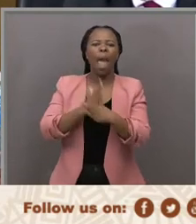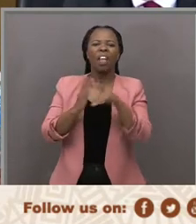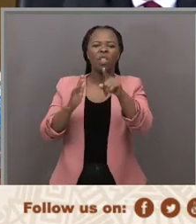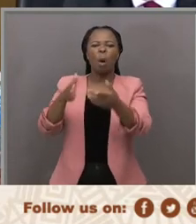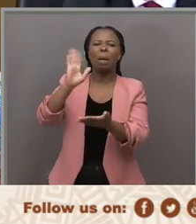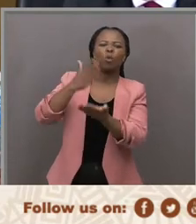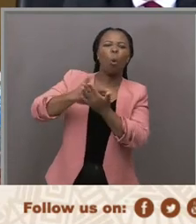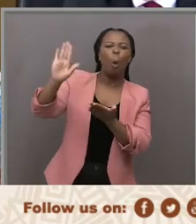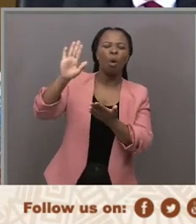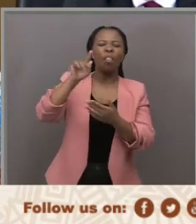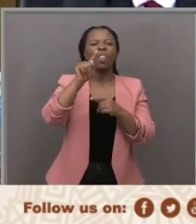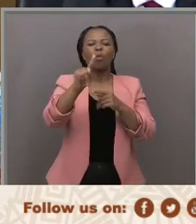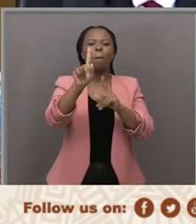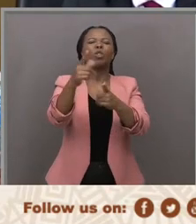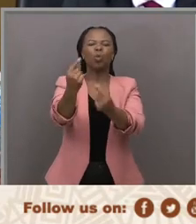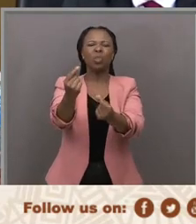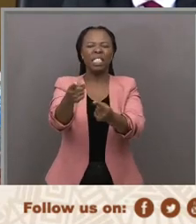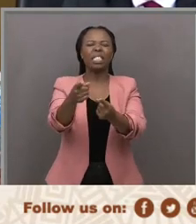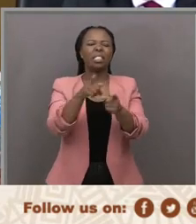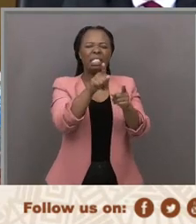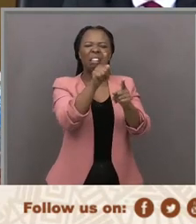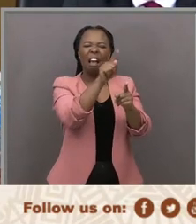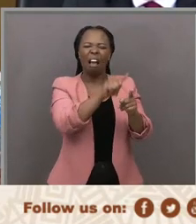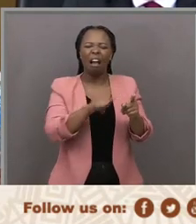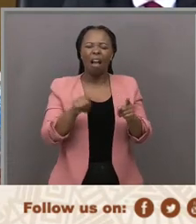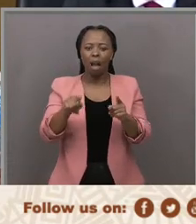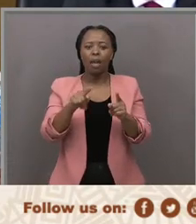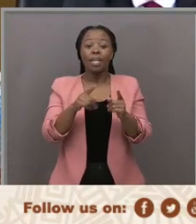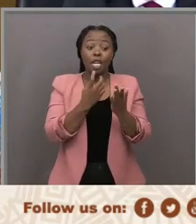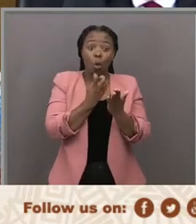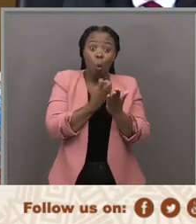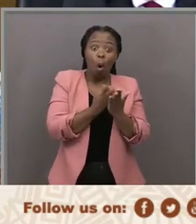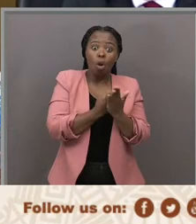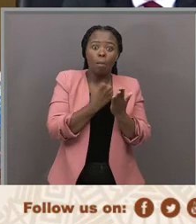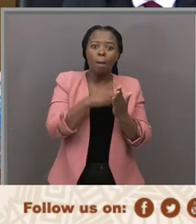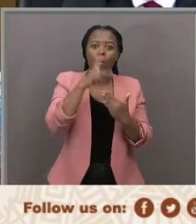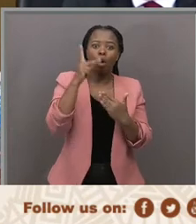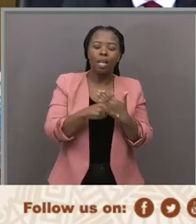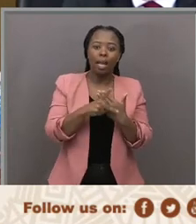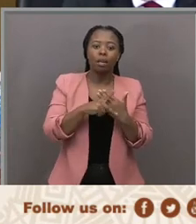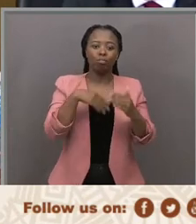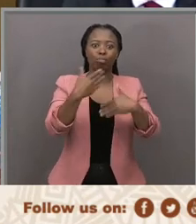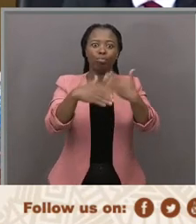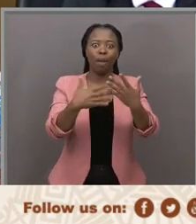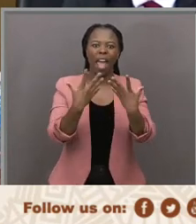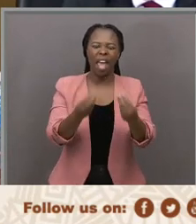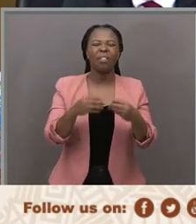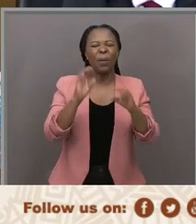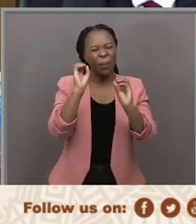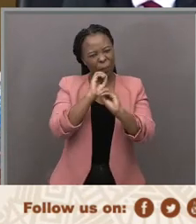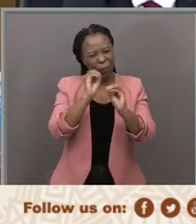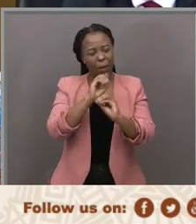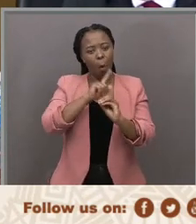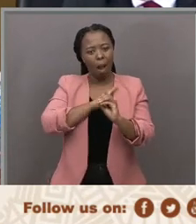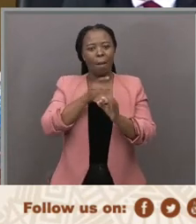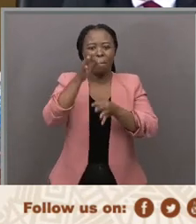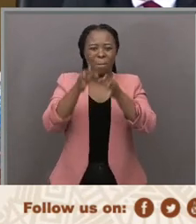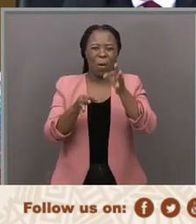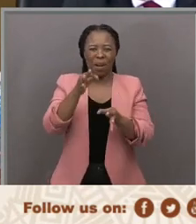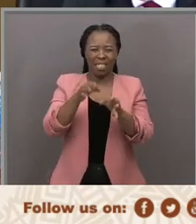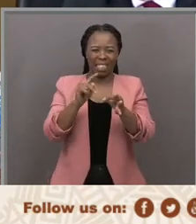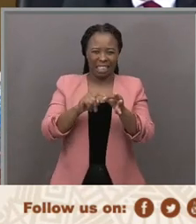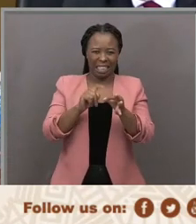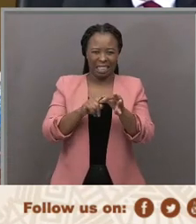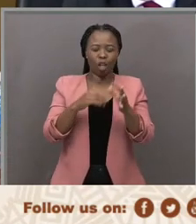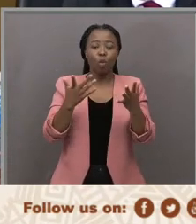and that one must do that, and the economic projects are not moving because of politicking. At the moment, I'm happy to report